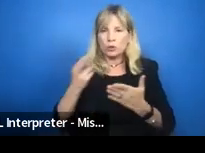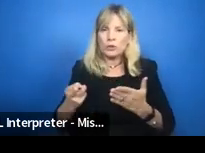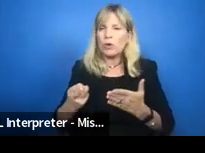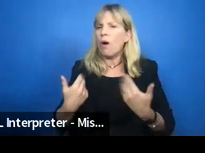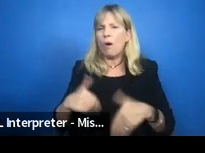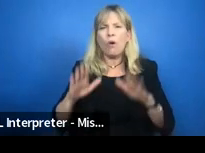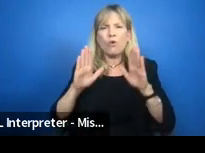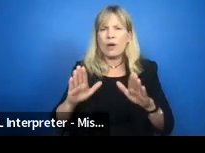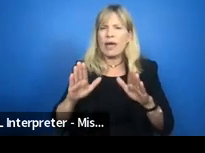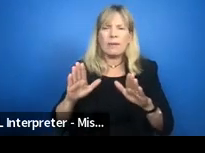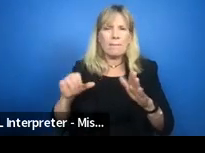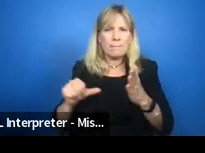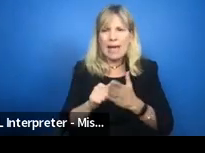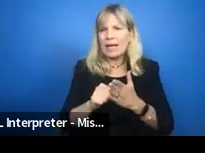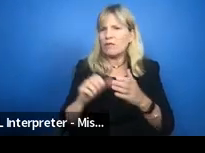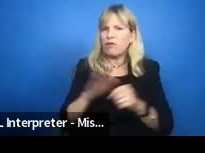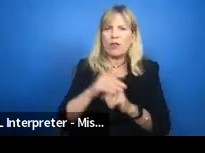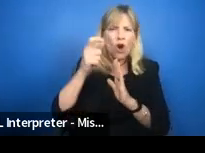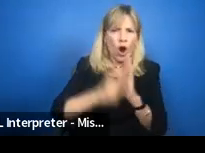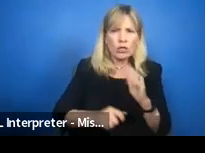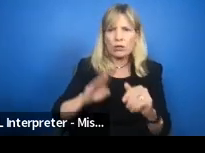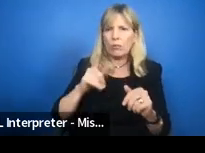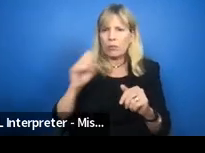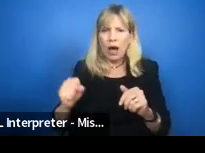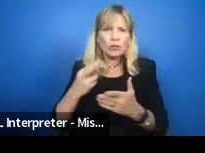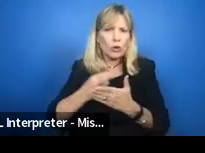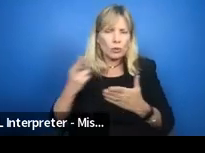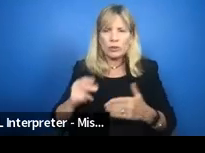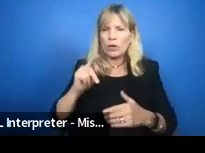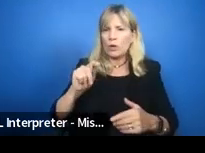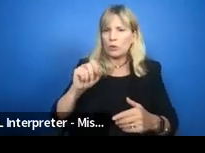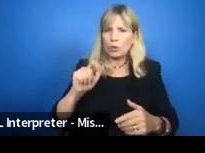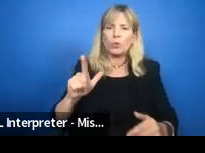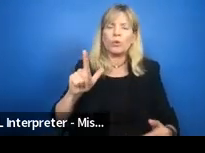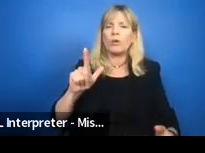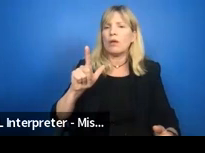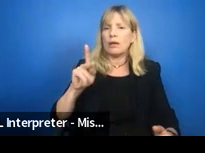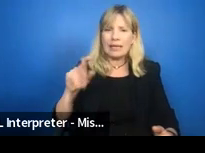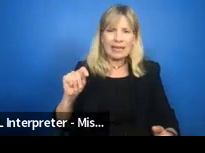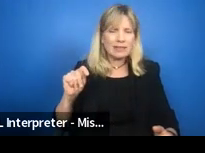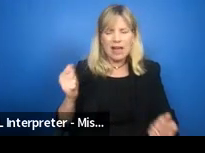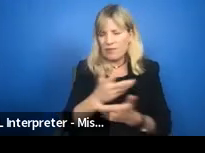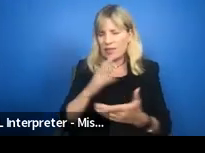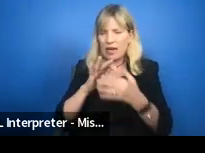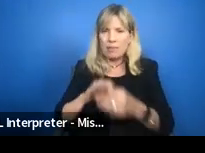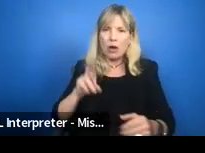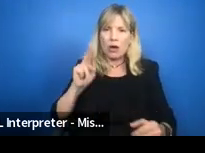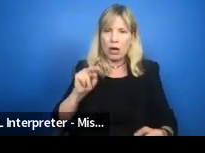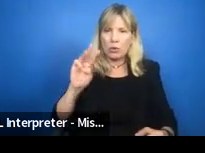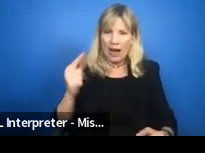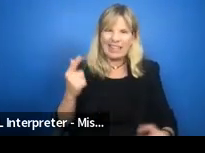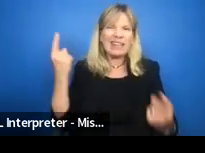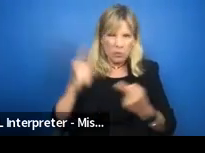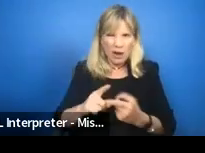great landing page with articles, blogs, resources, toolkits, all about unwinding. And then